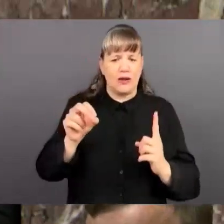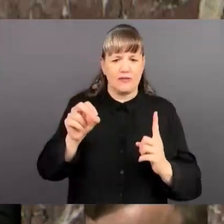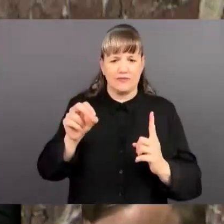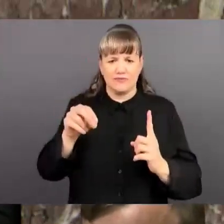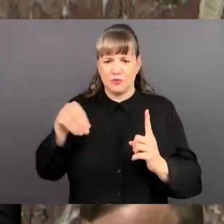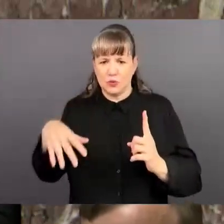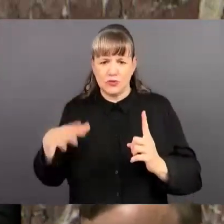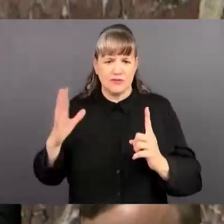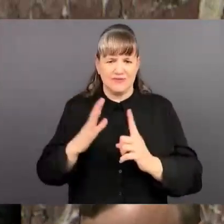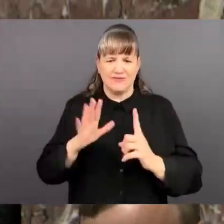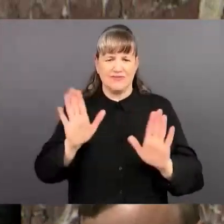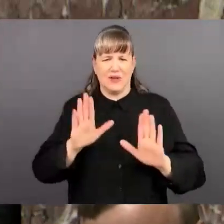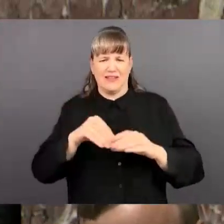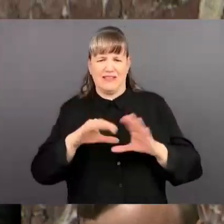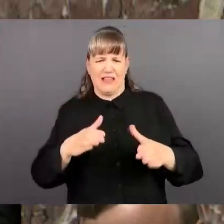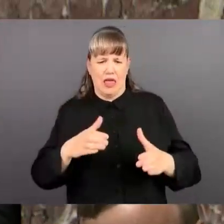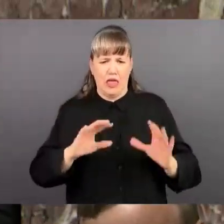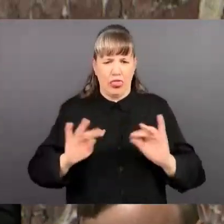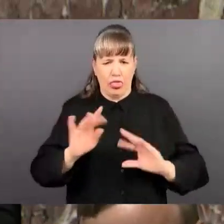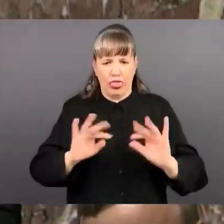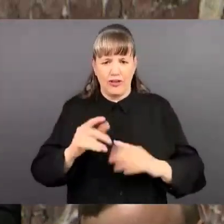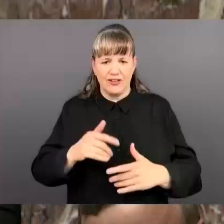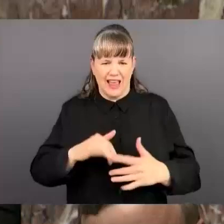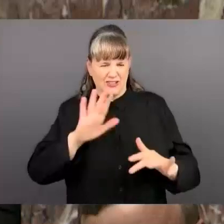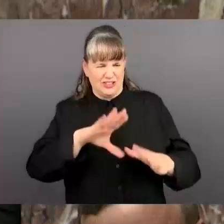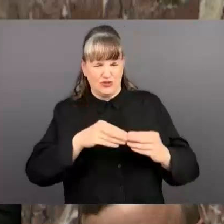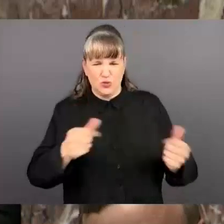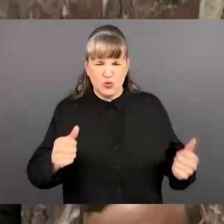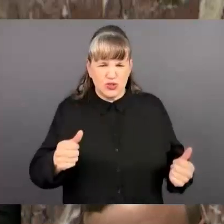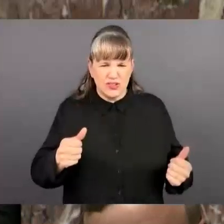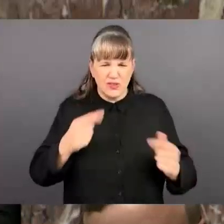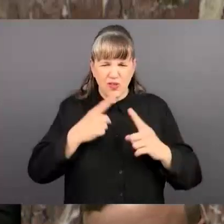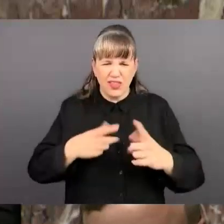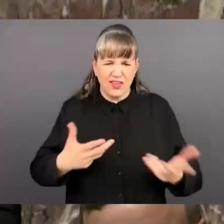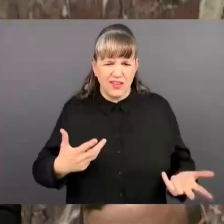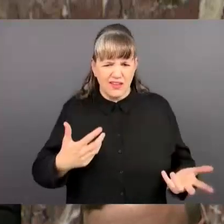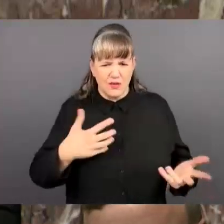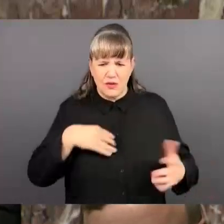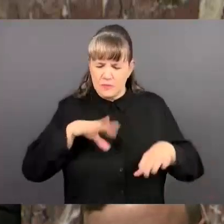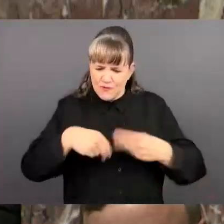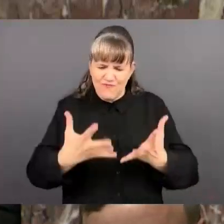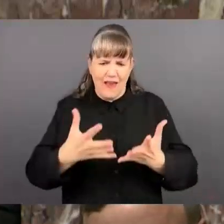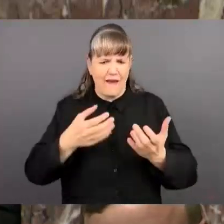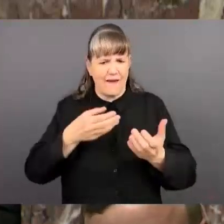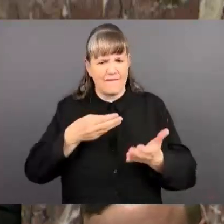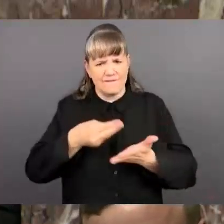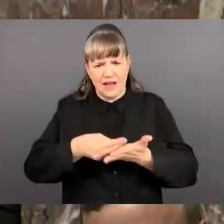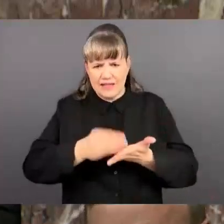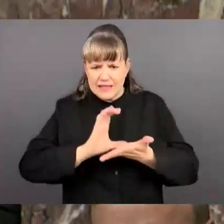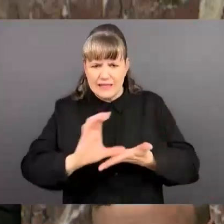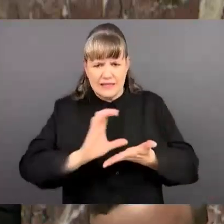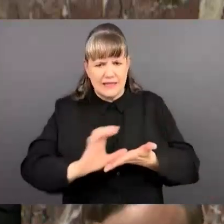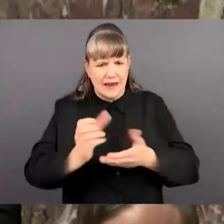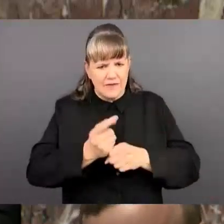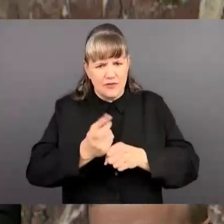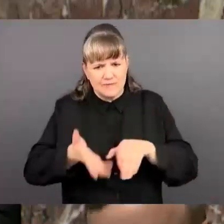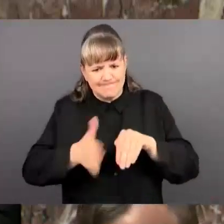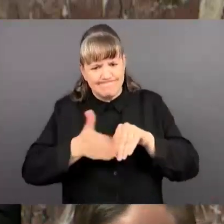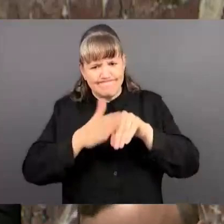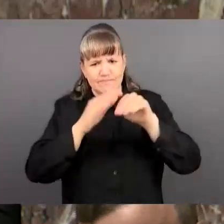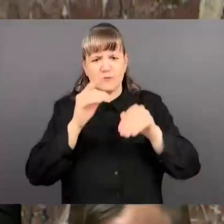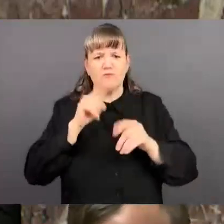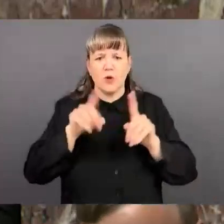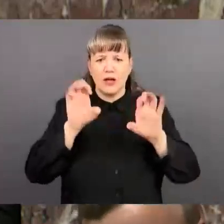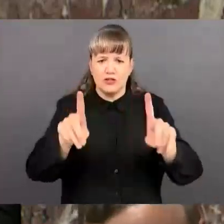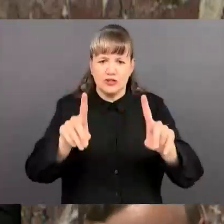Speaker. We're going to continue to provide funding year after year, increase funding to education, because that's our values.